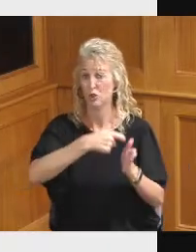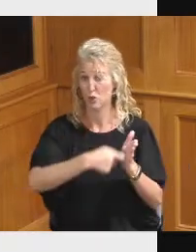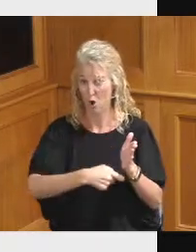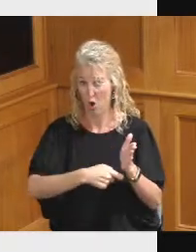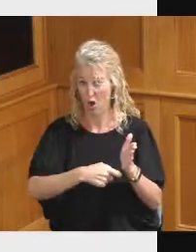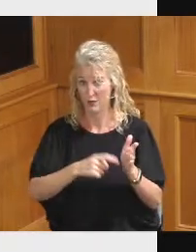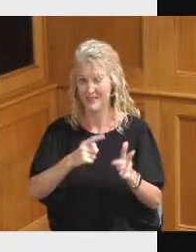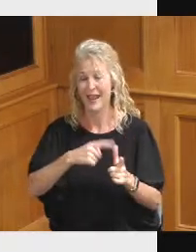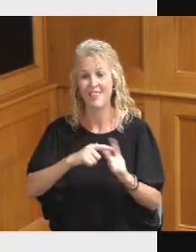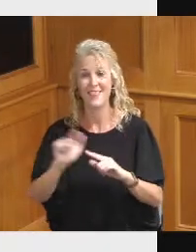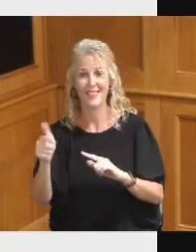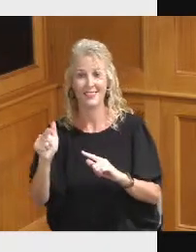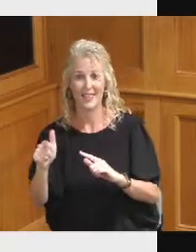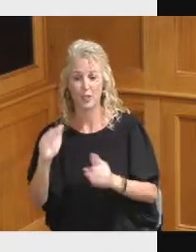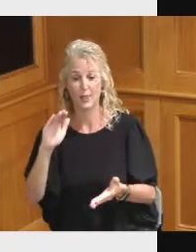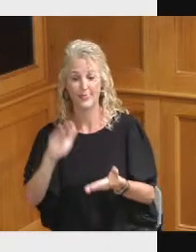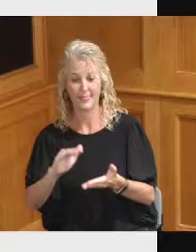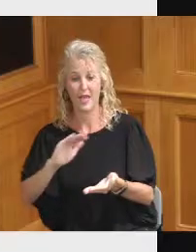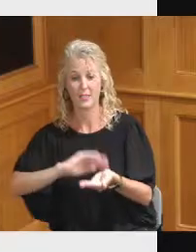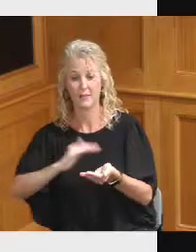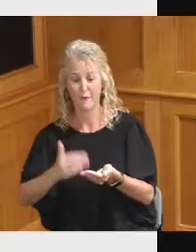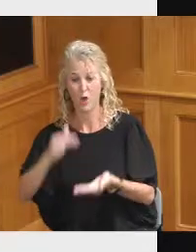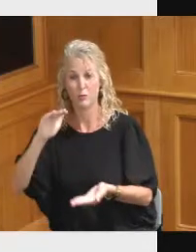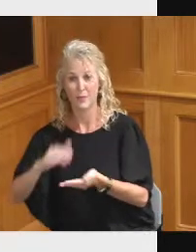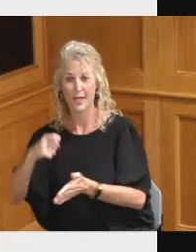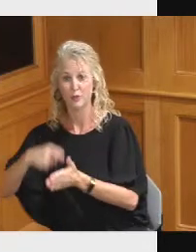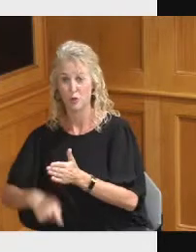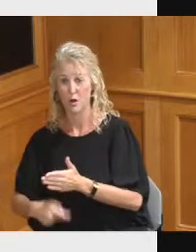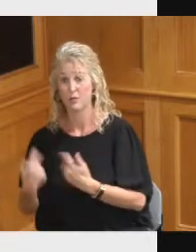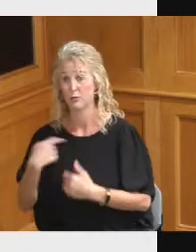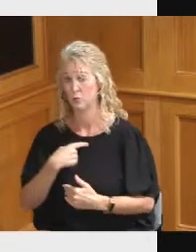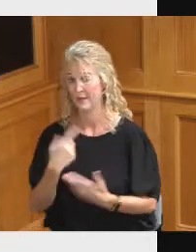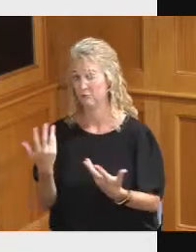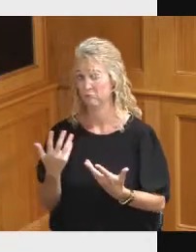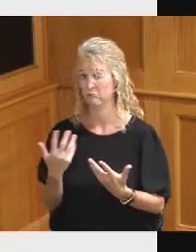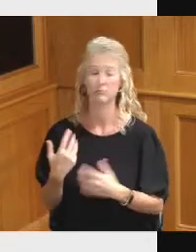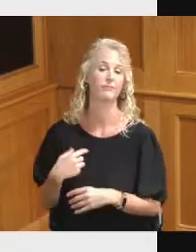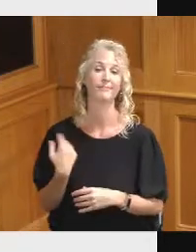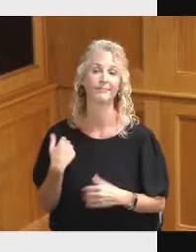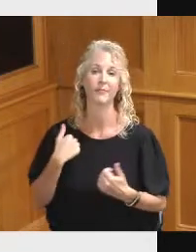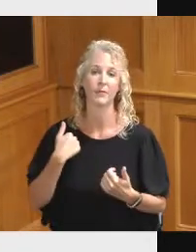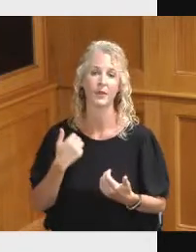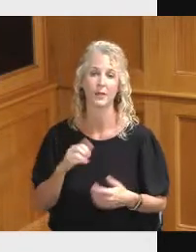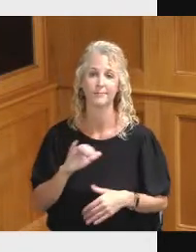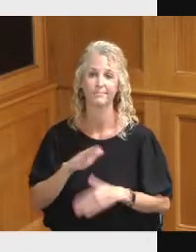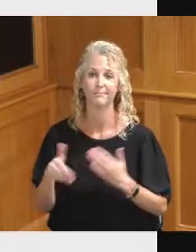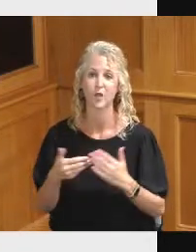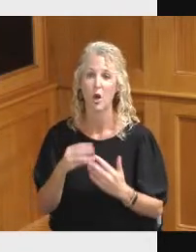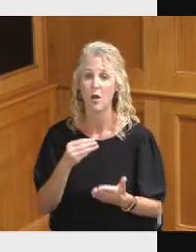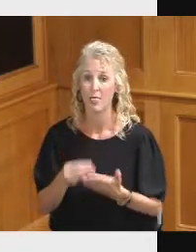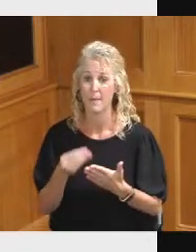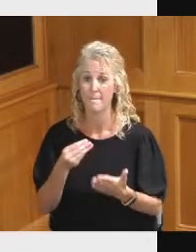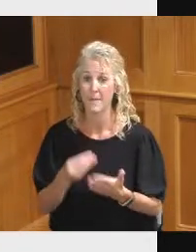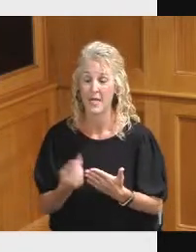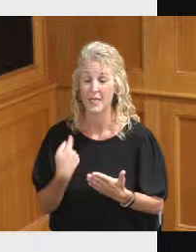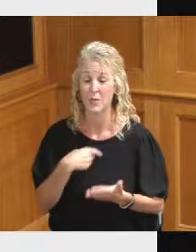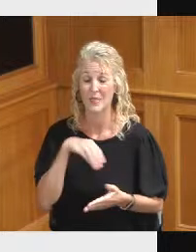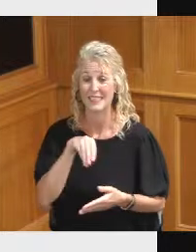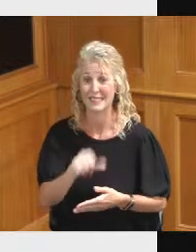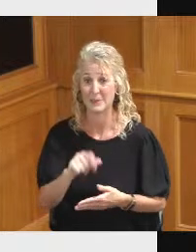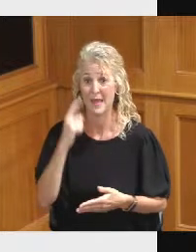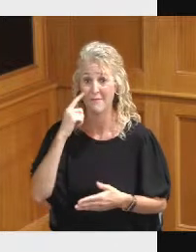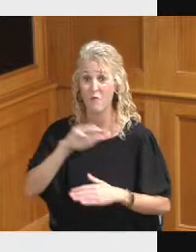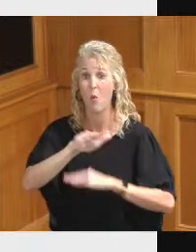declining volume rates, we are taking consideration how we recover the costs for all of